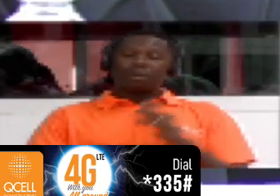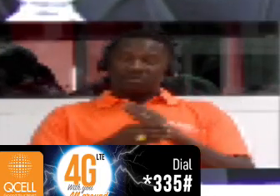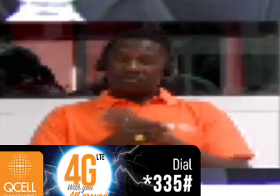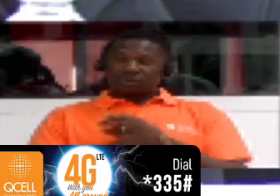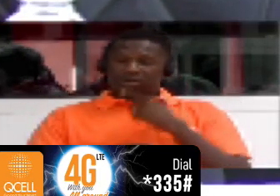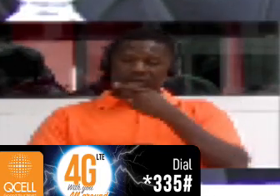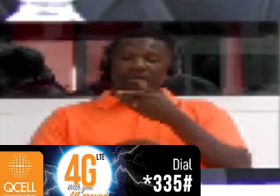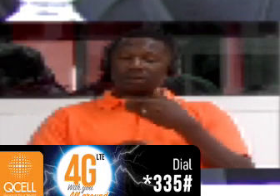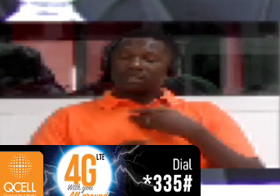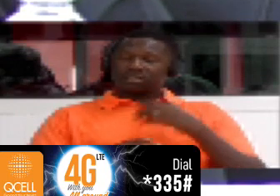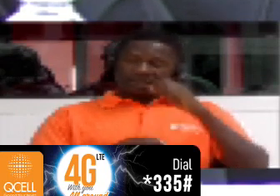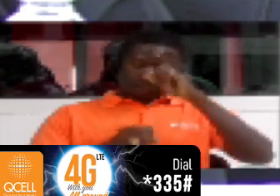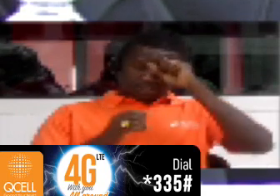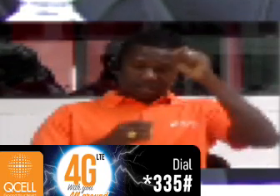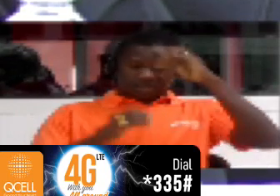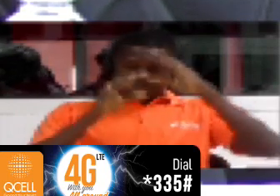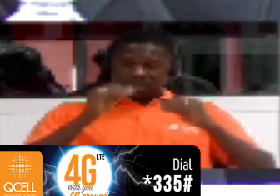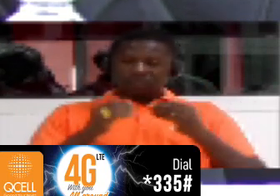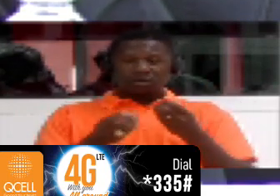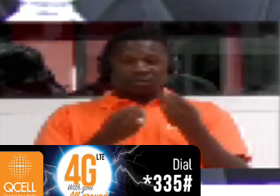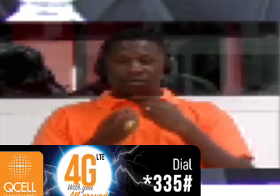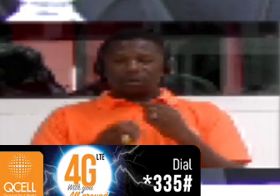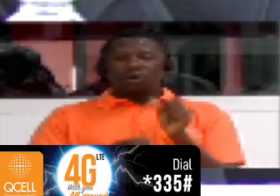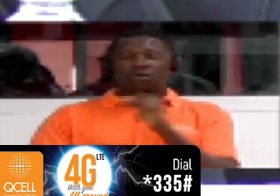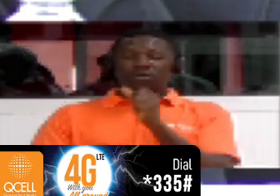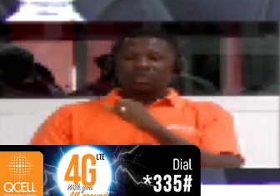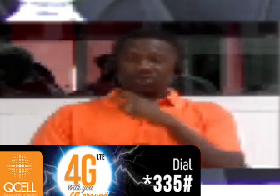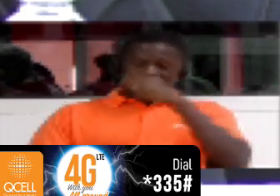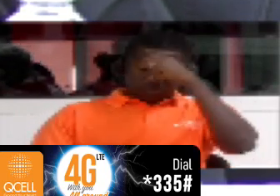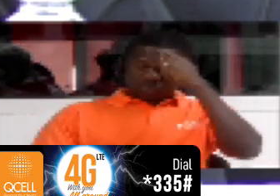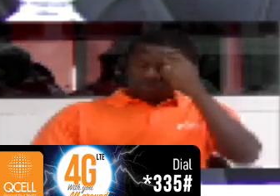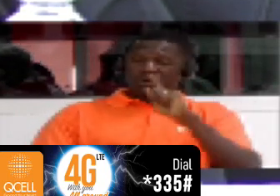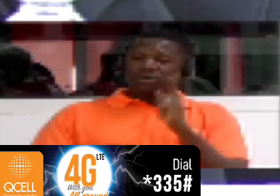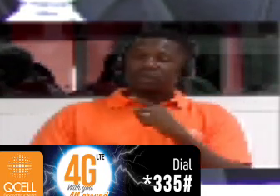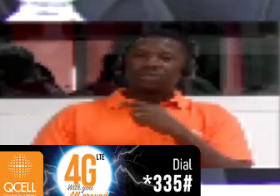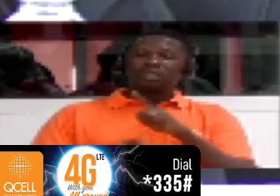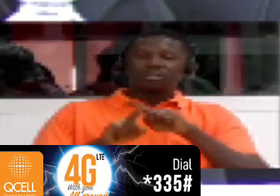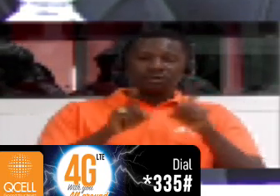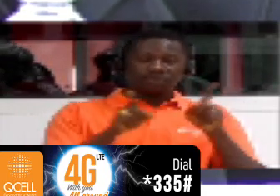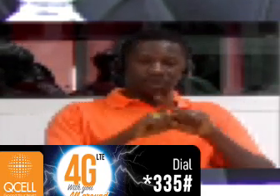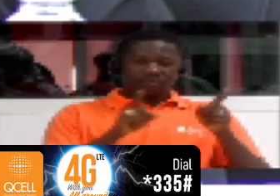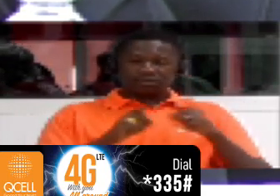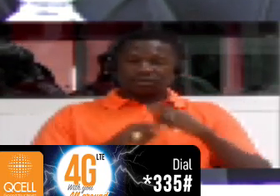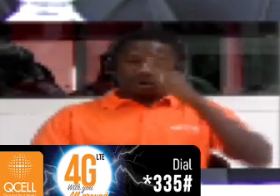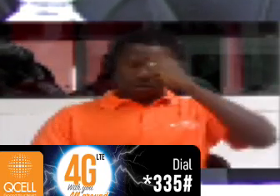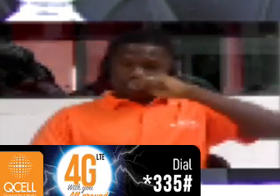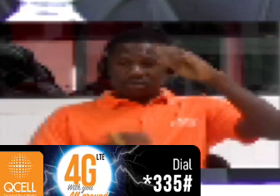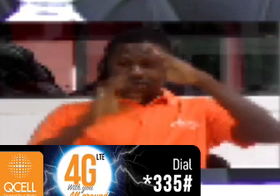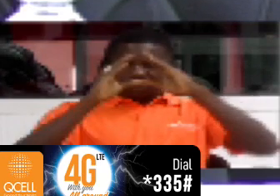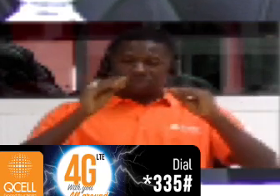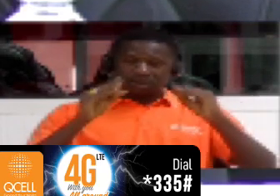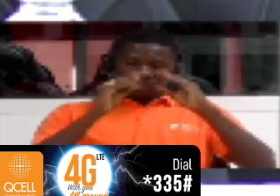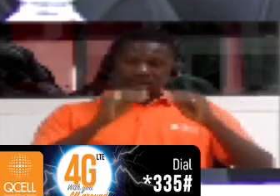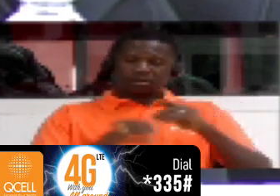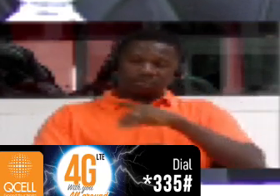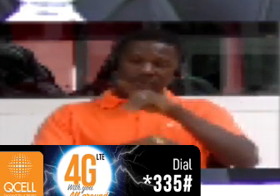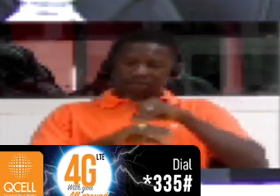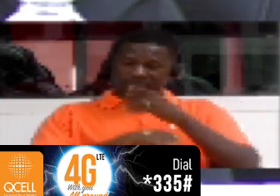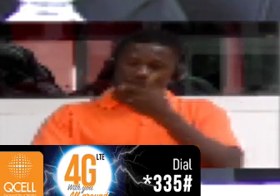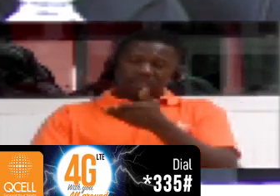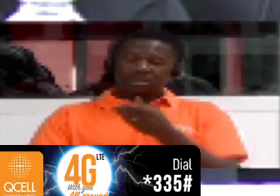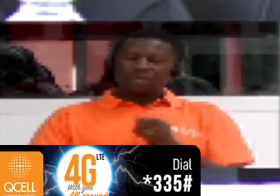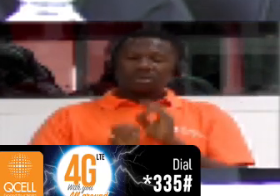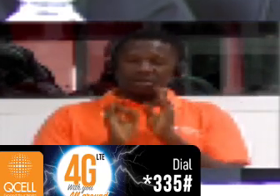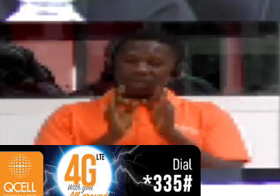duties you were actually doing whilst you were stationed at these different positions that you mentioned? Ako janimbe State House la karo